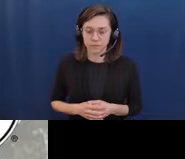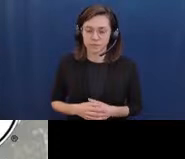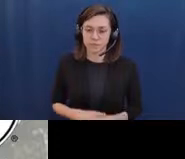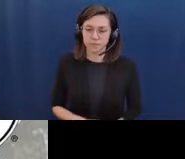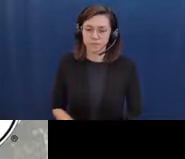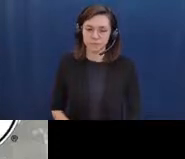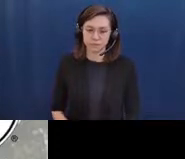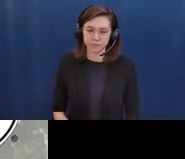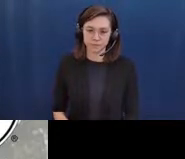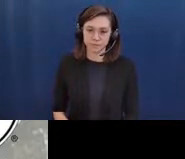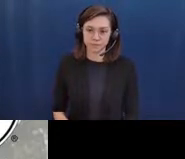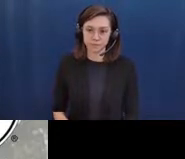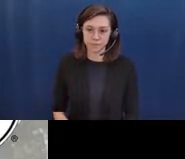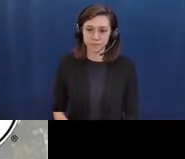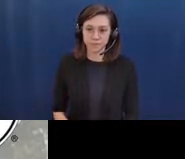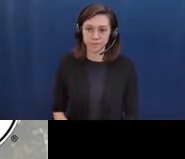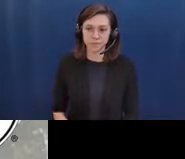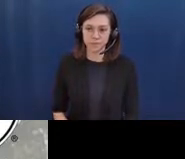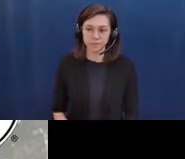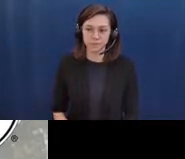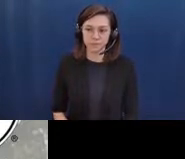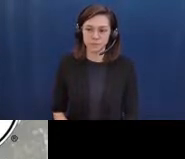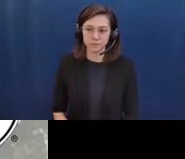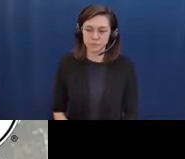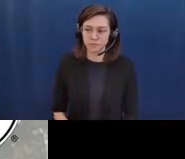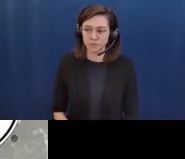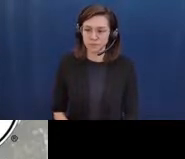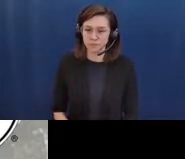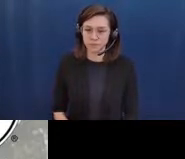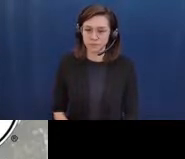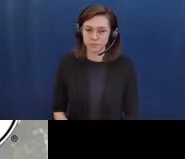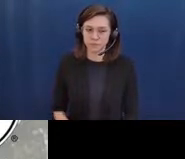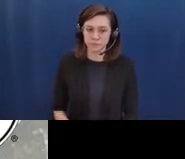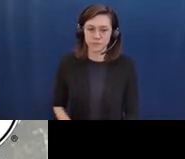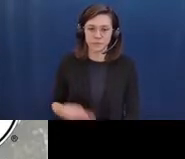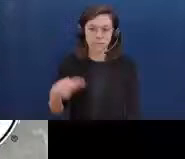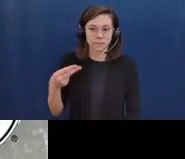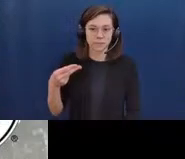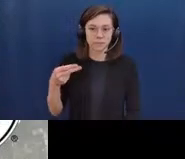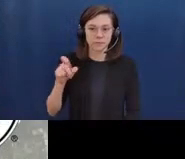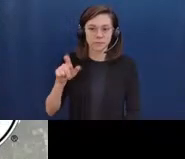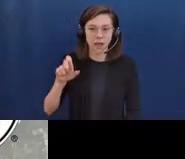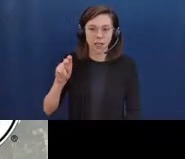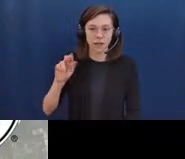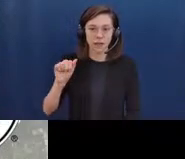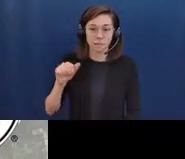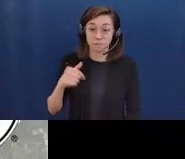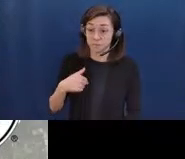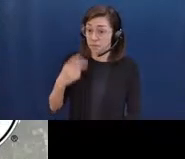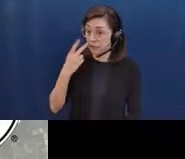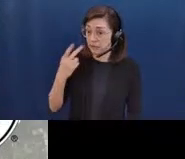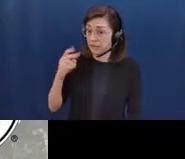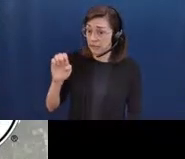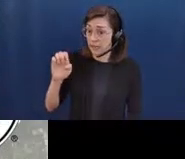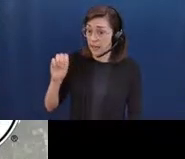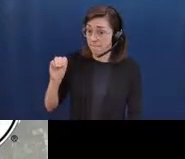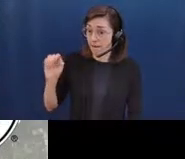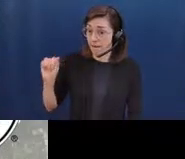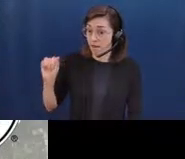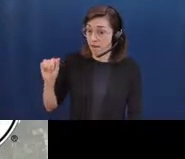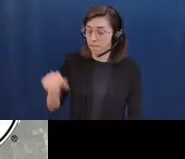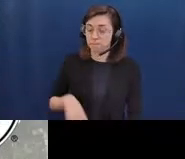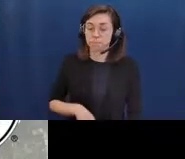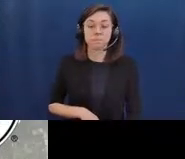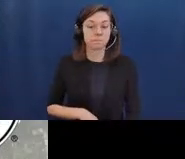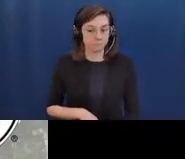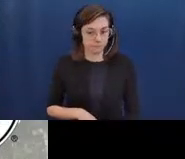Emma? So our Or First comment will be